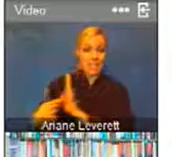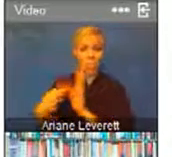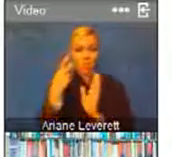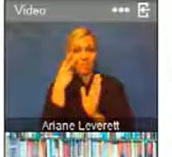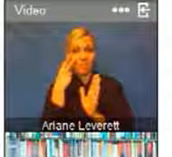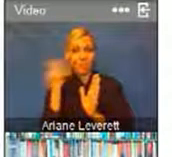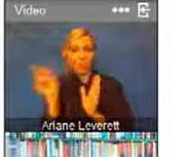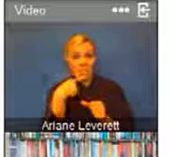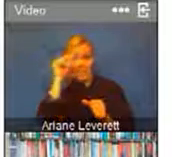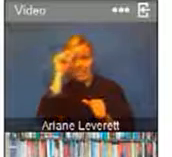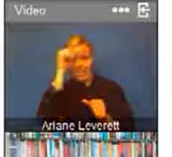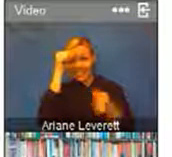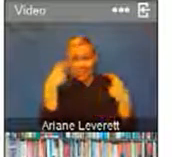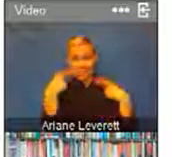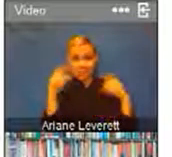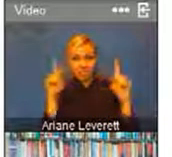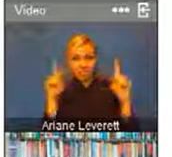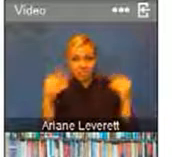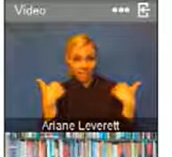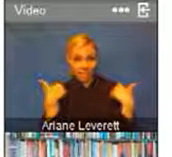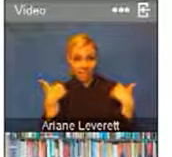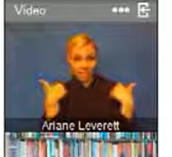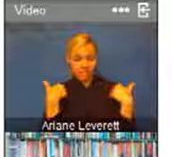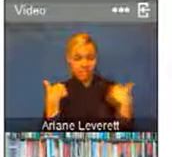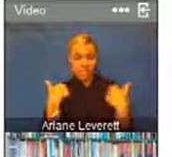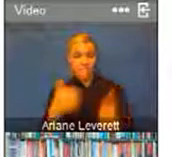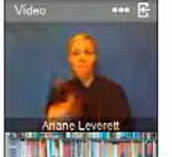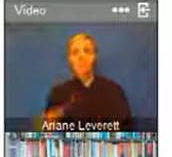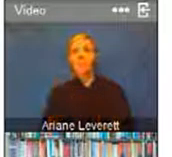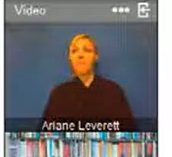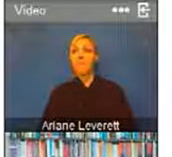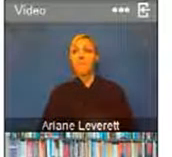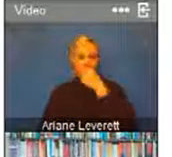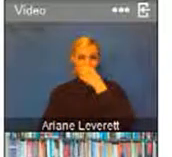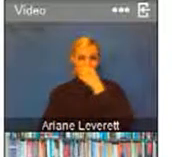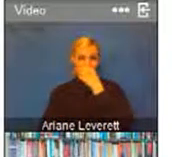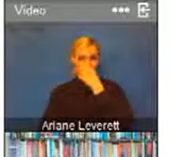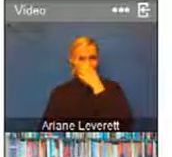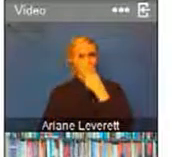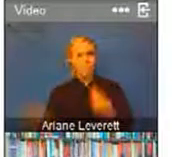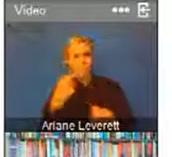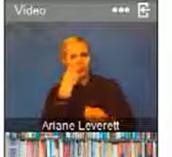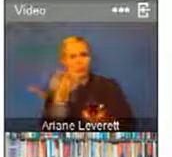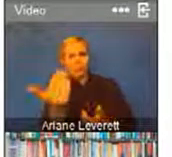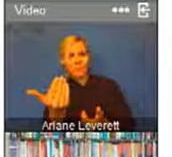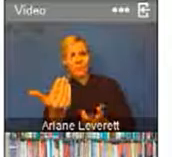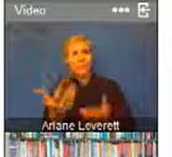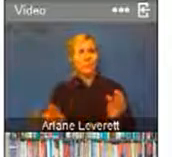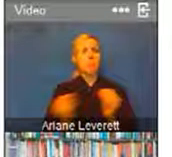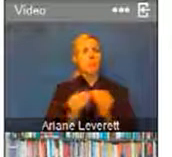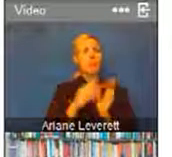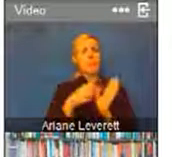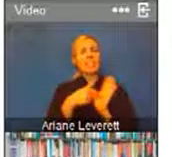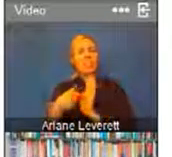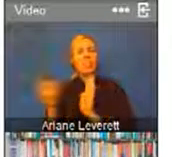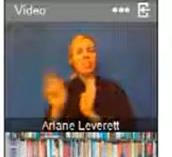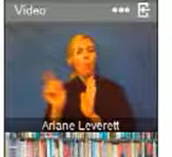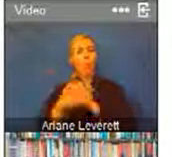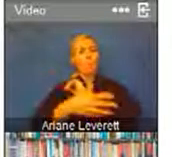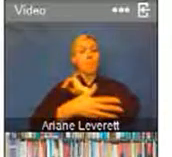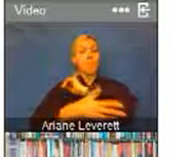And the last point is we had to think to the child health and nutrition as